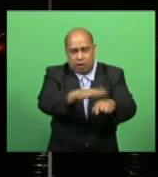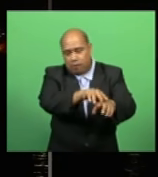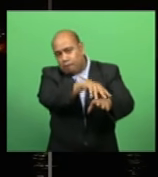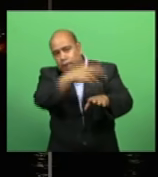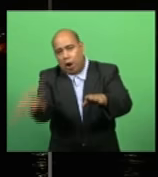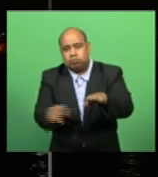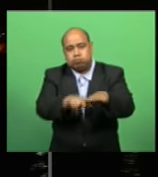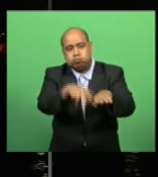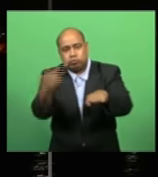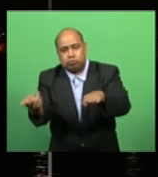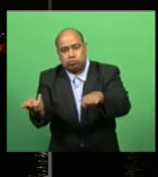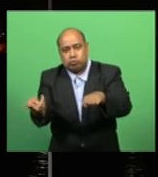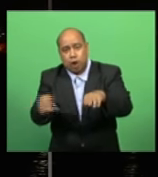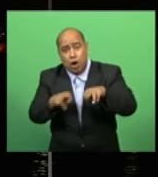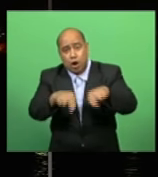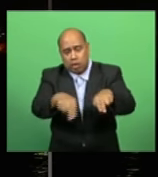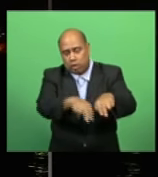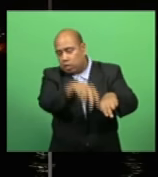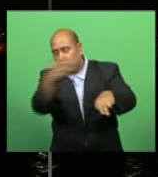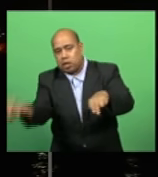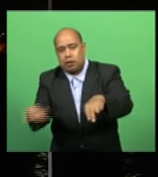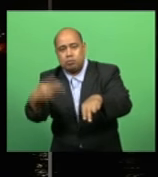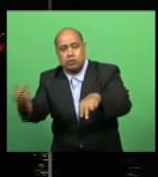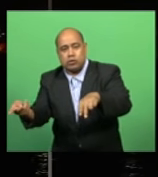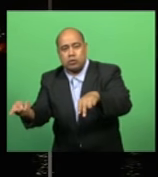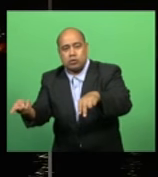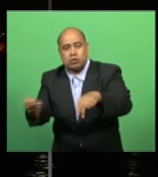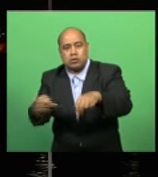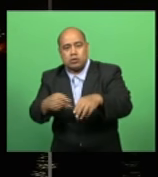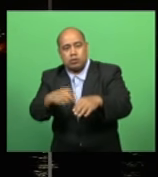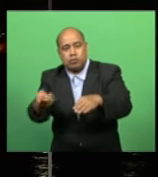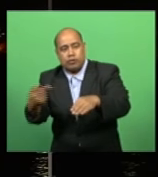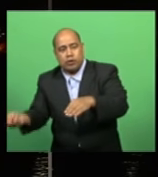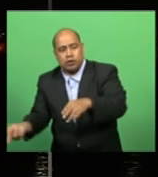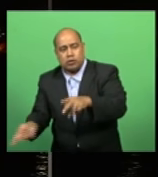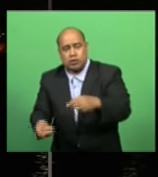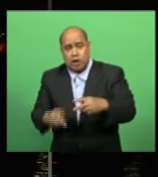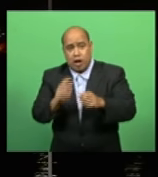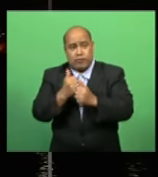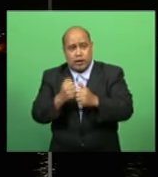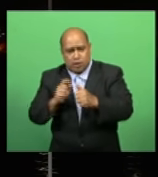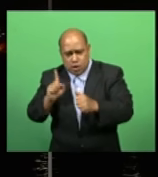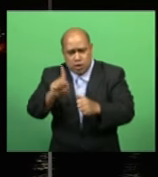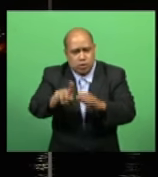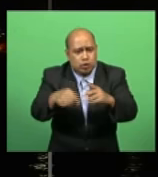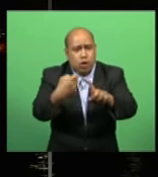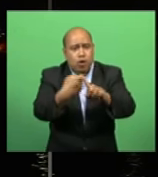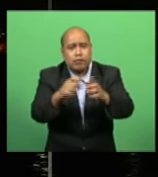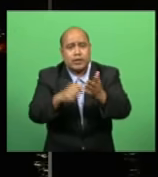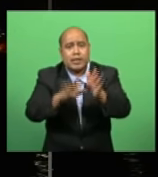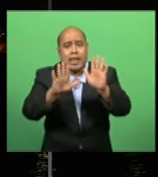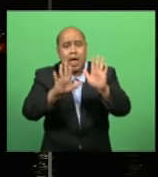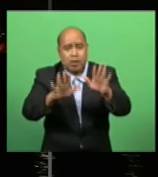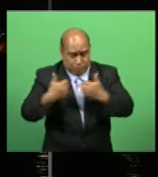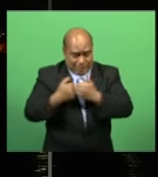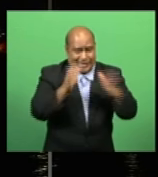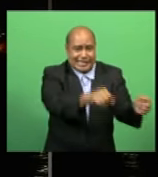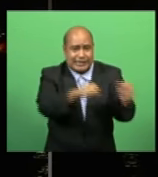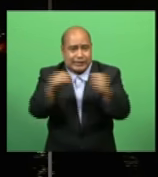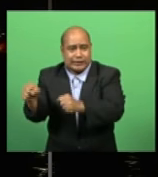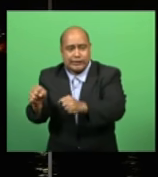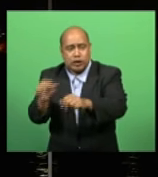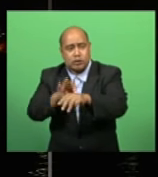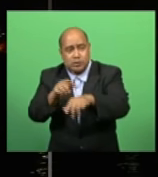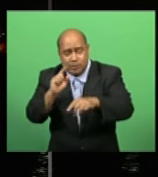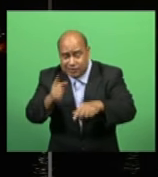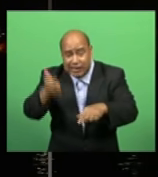road. The victim and his partner were rushed to the Corvo Hospital where they received treatment. However, the retired school teacher passed away yesterday